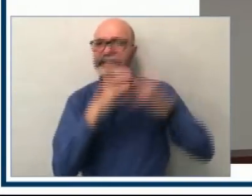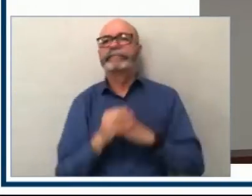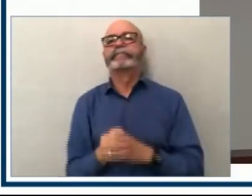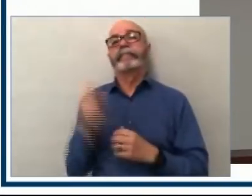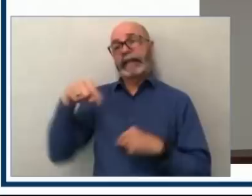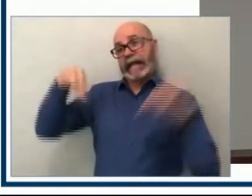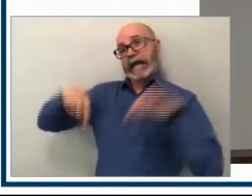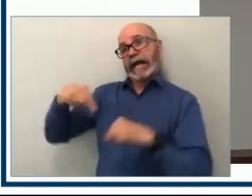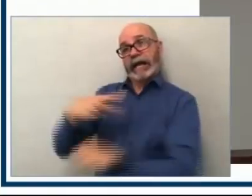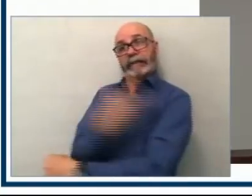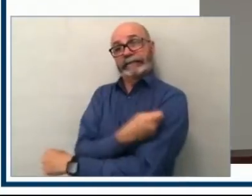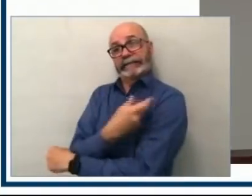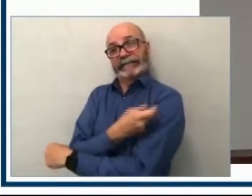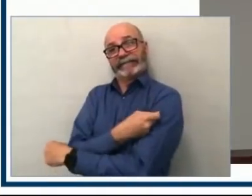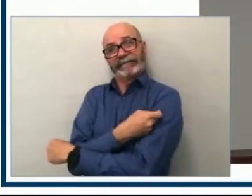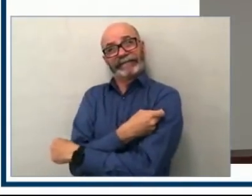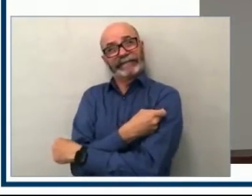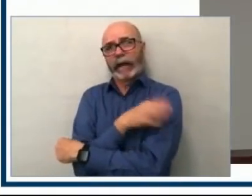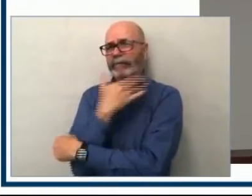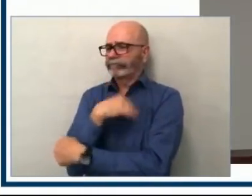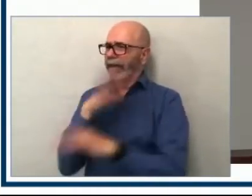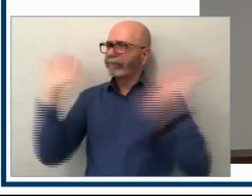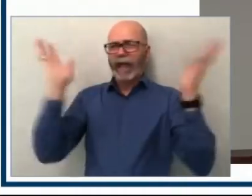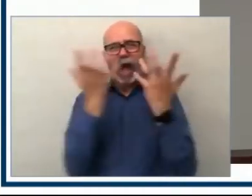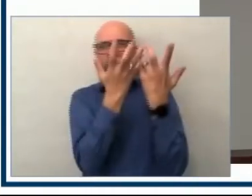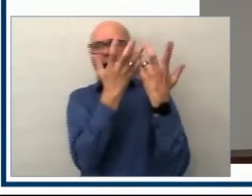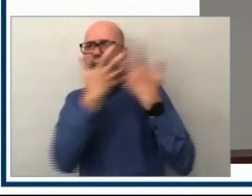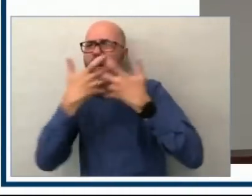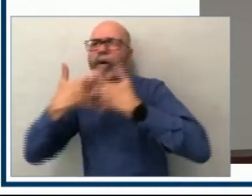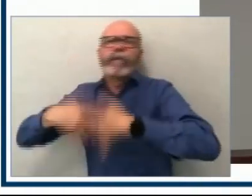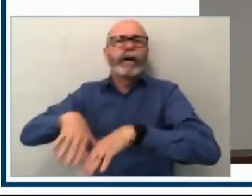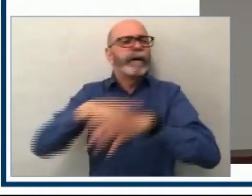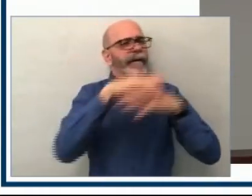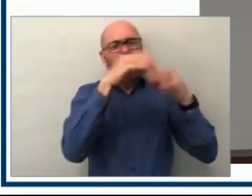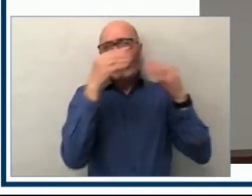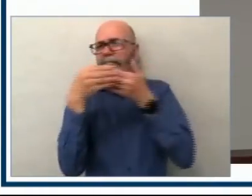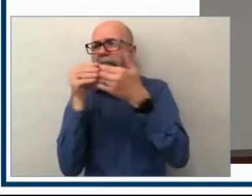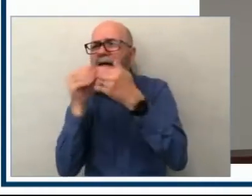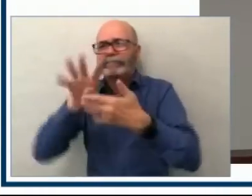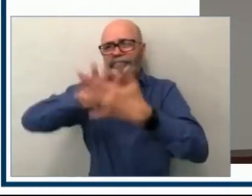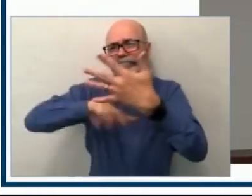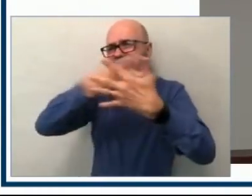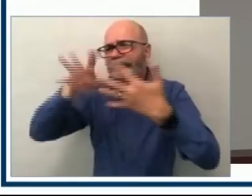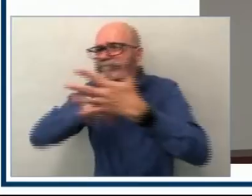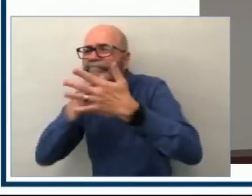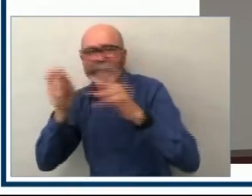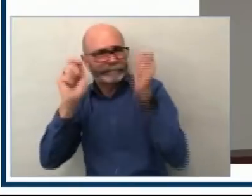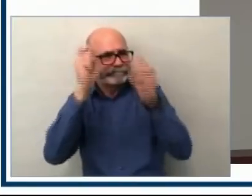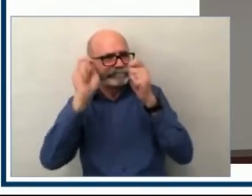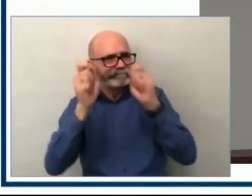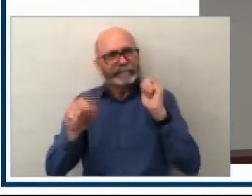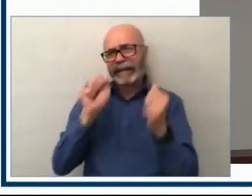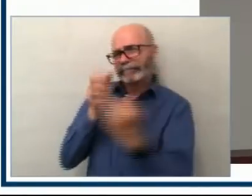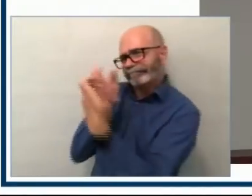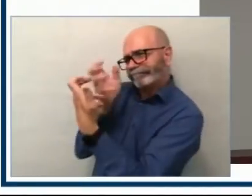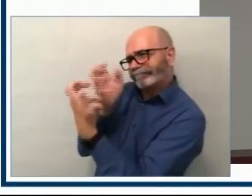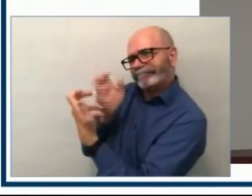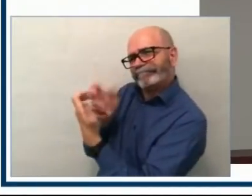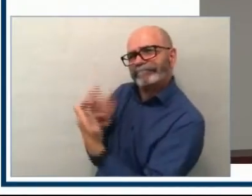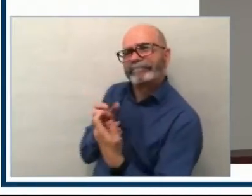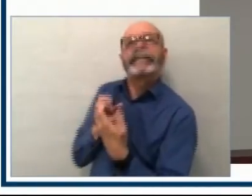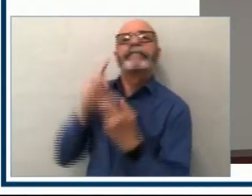to be strategic, flexible, and adaptable to either increases or decreases in vaccine supply. That's a